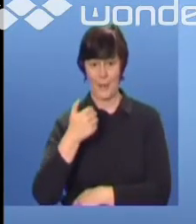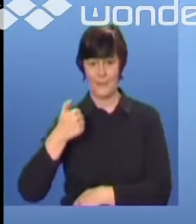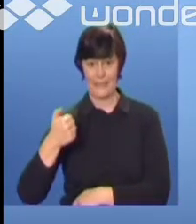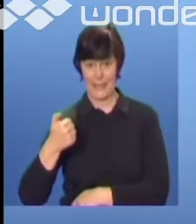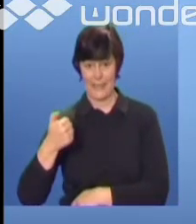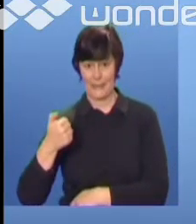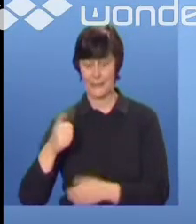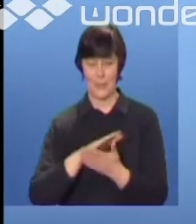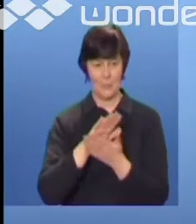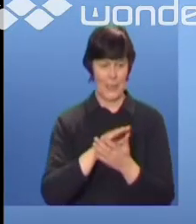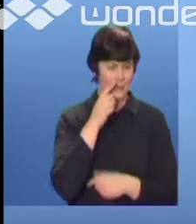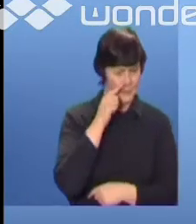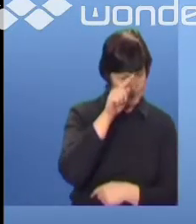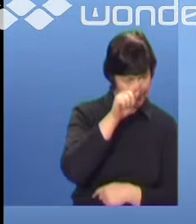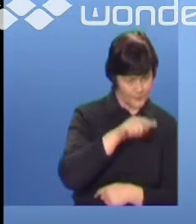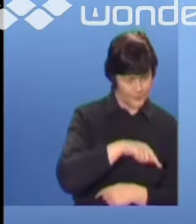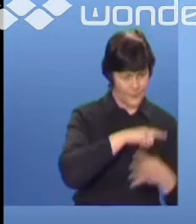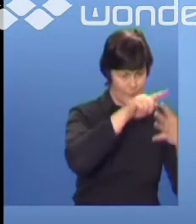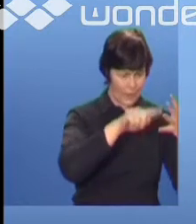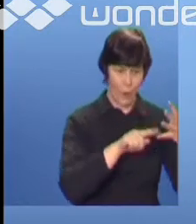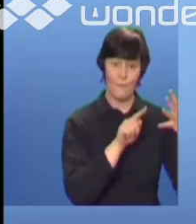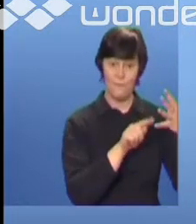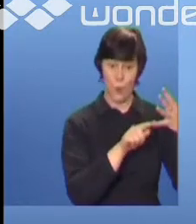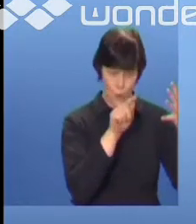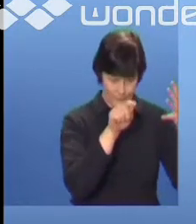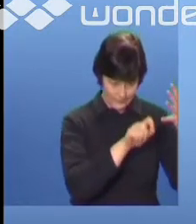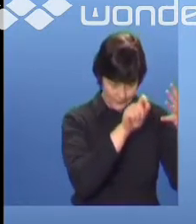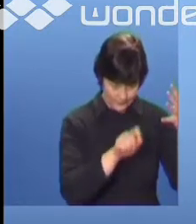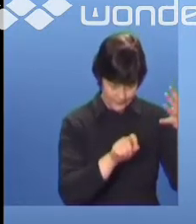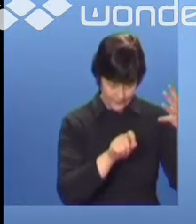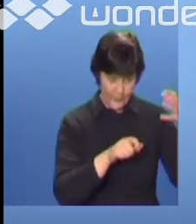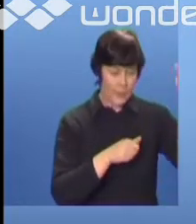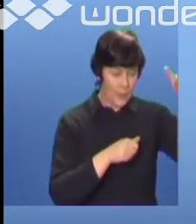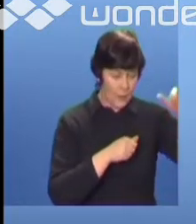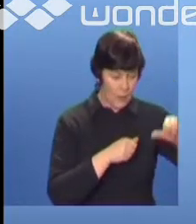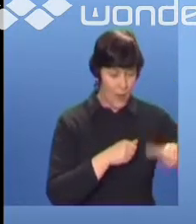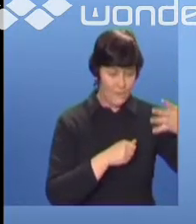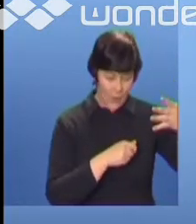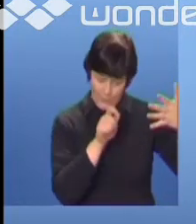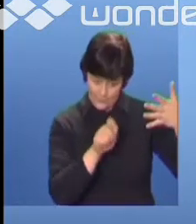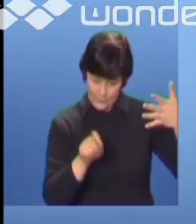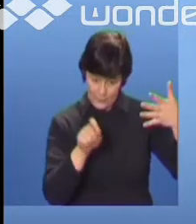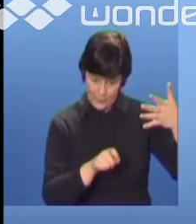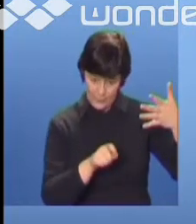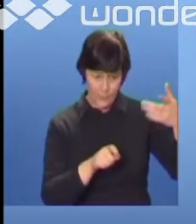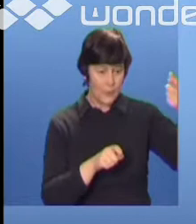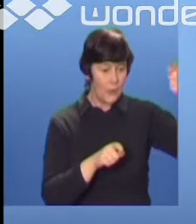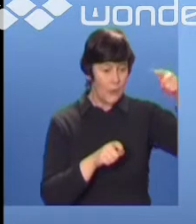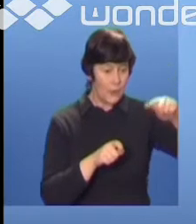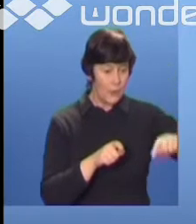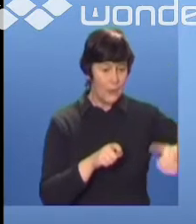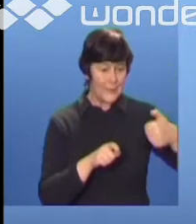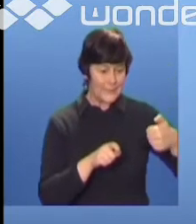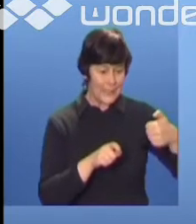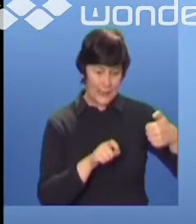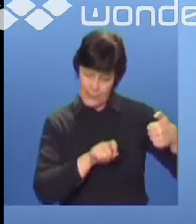reference number 456, then you need to put your first cross in the box in row 4 of the first column, a cross in the box